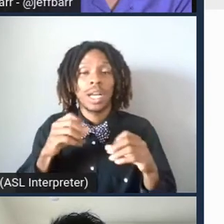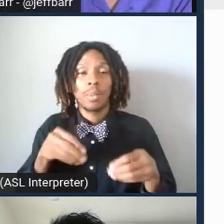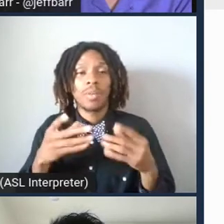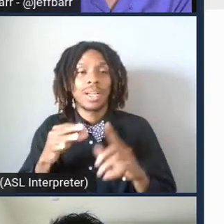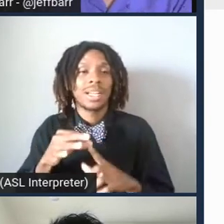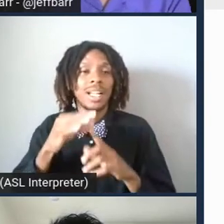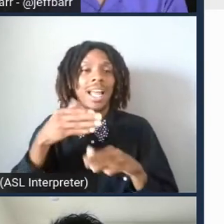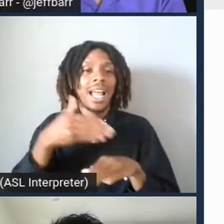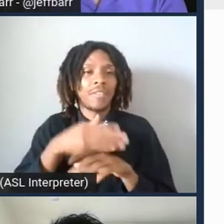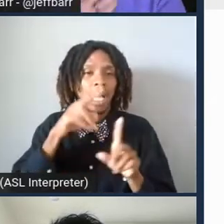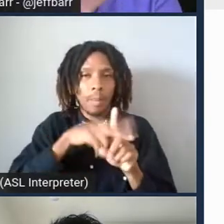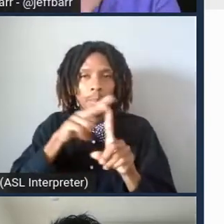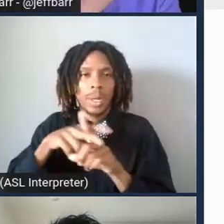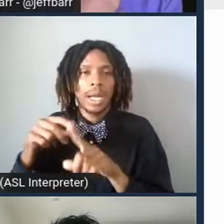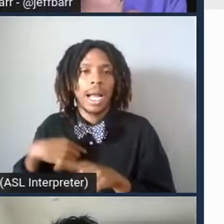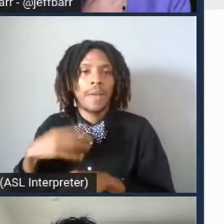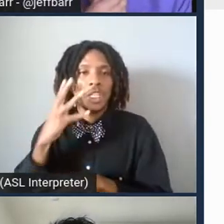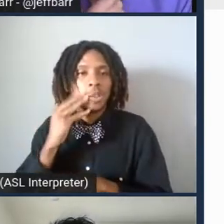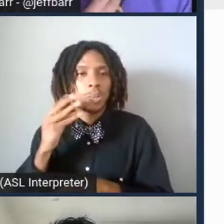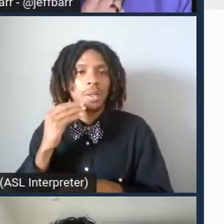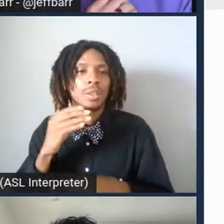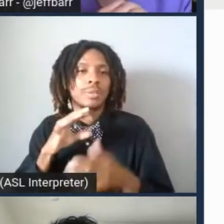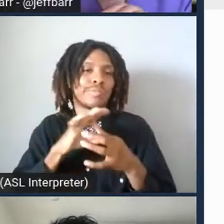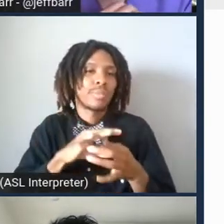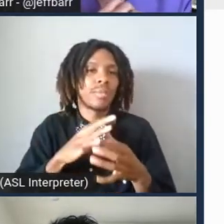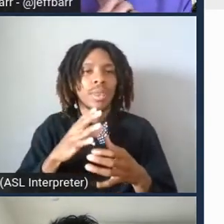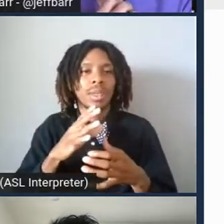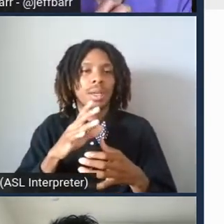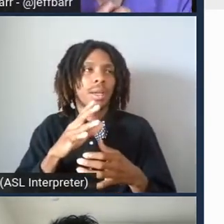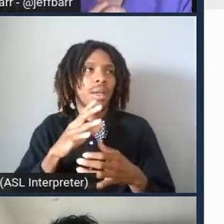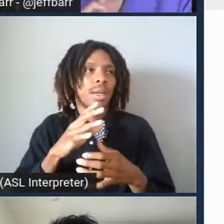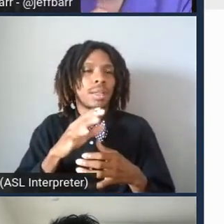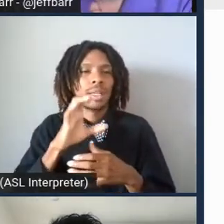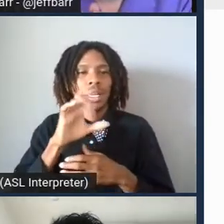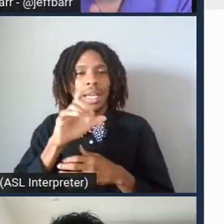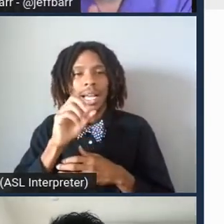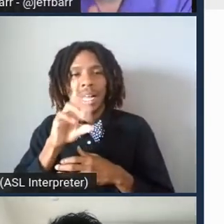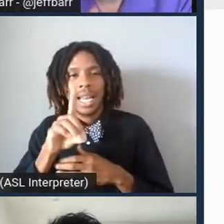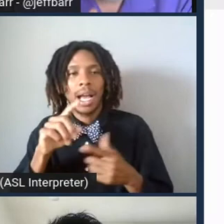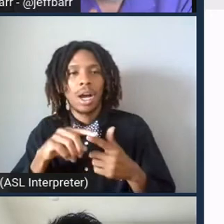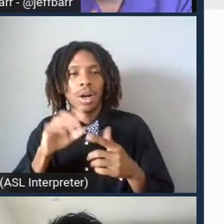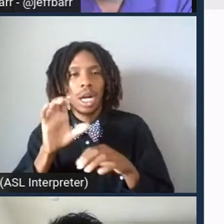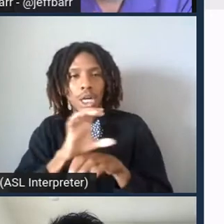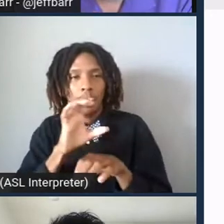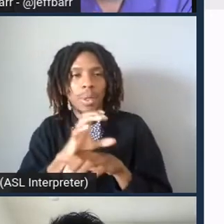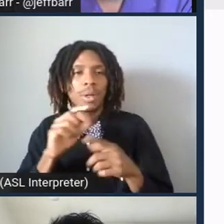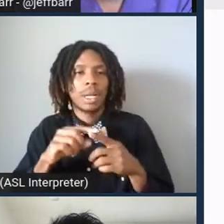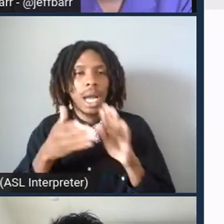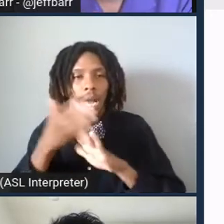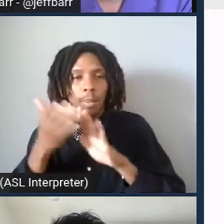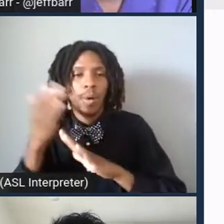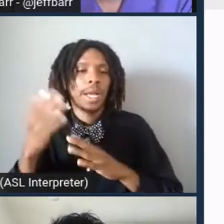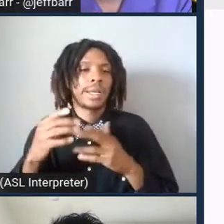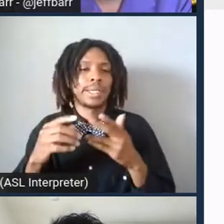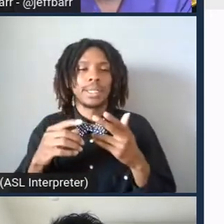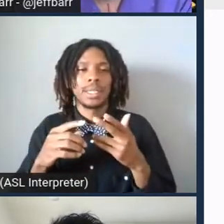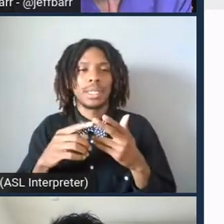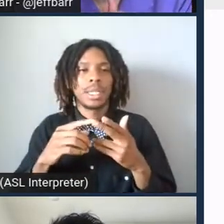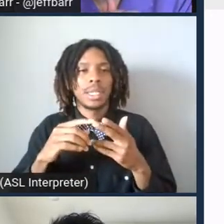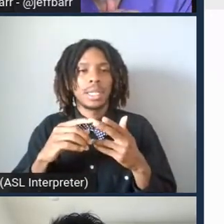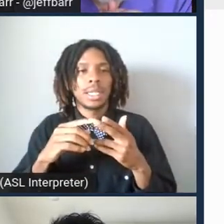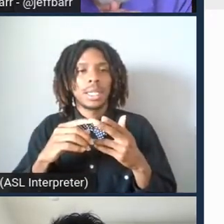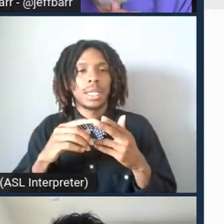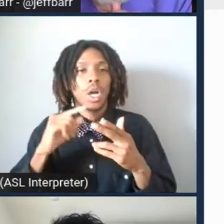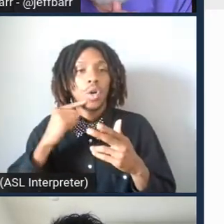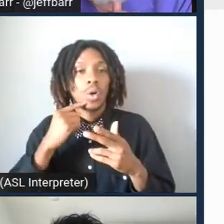after applying our experience in terms of cloud computing and operating in critical service